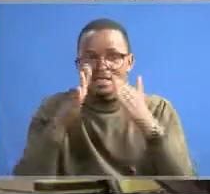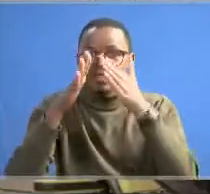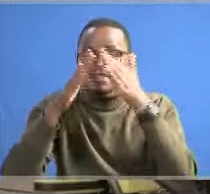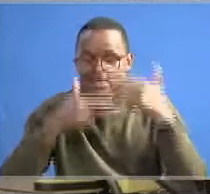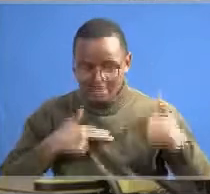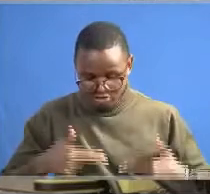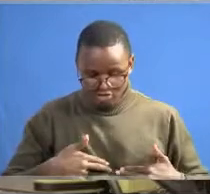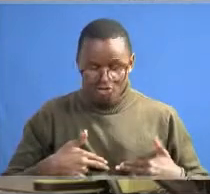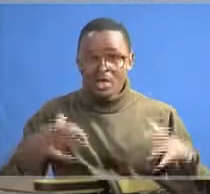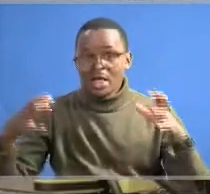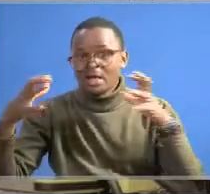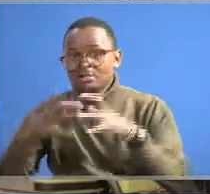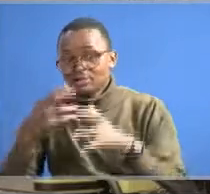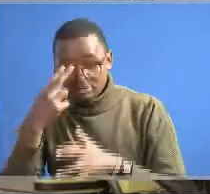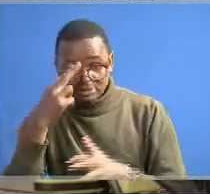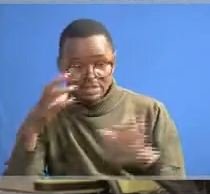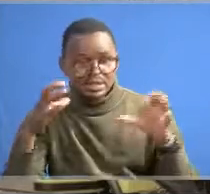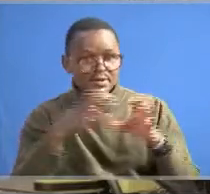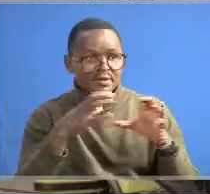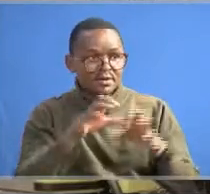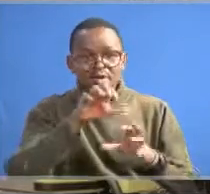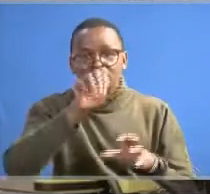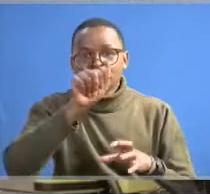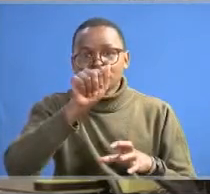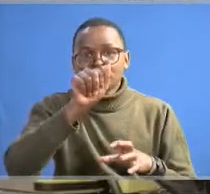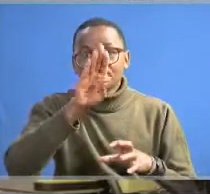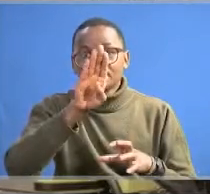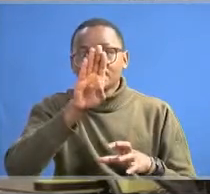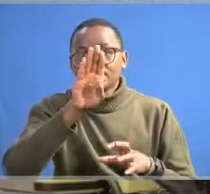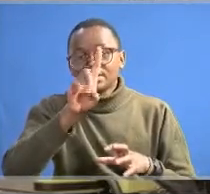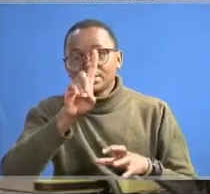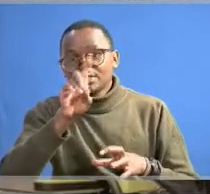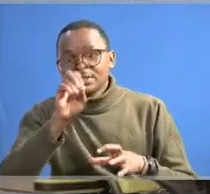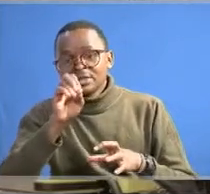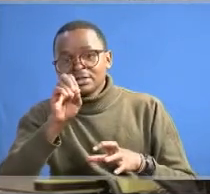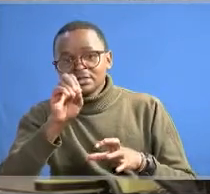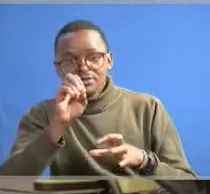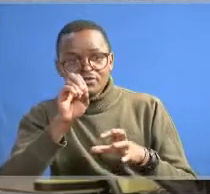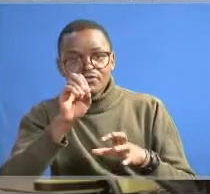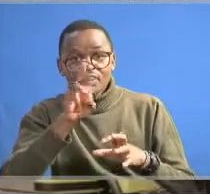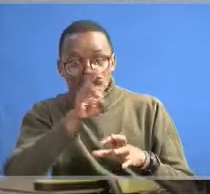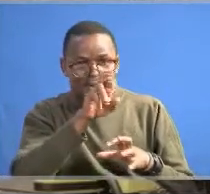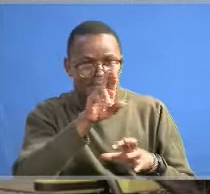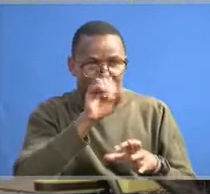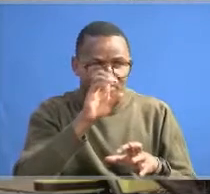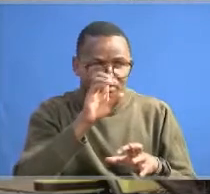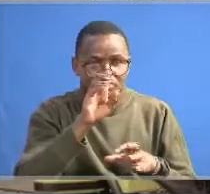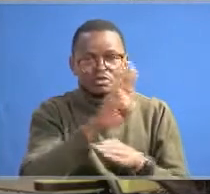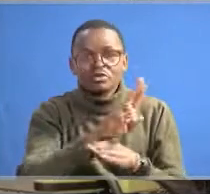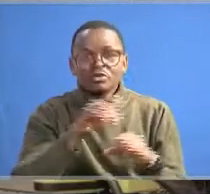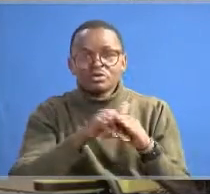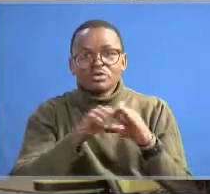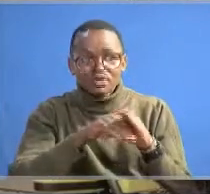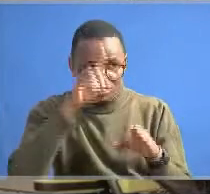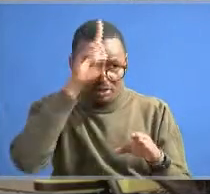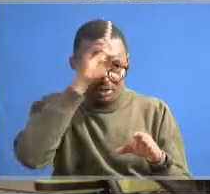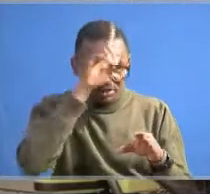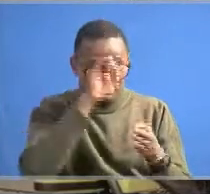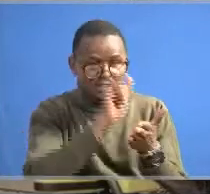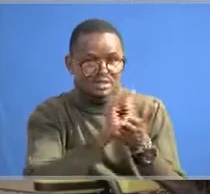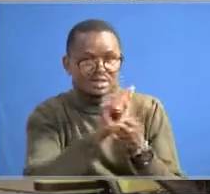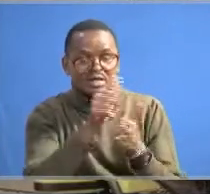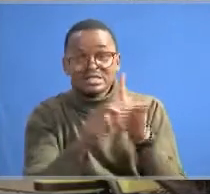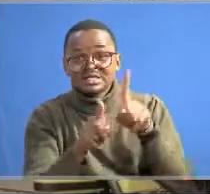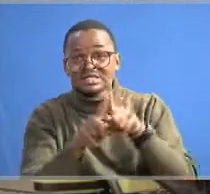sector, where we get to see a company such as AB3D come up with a locally made microscope that is used in local health facilities, and